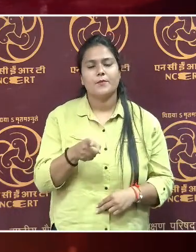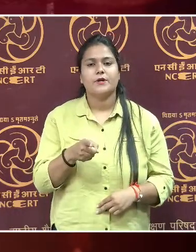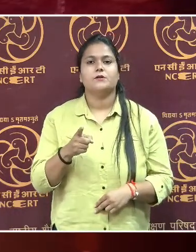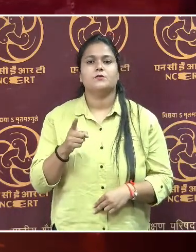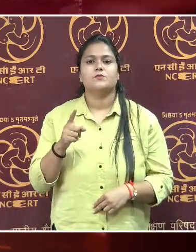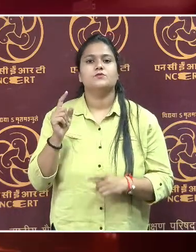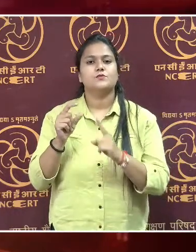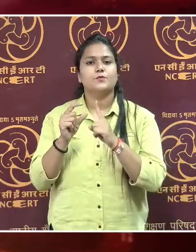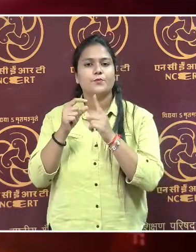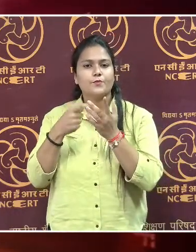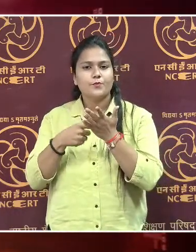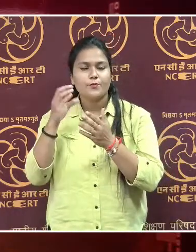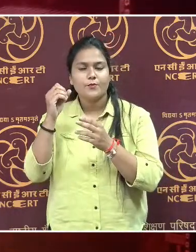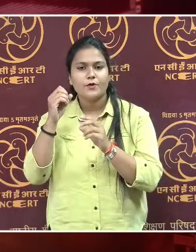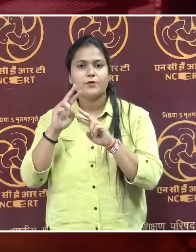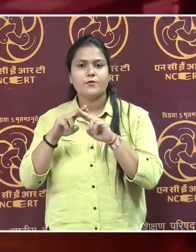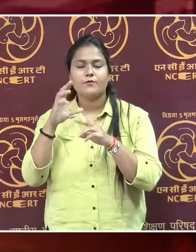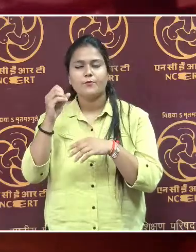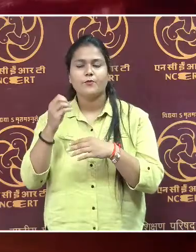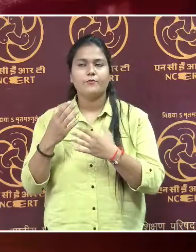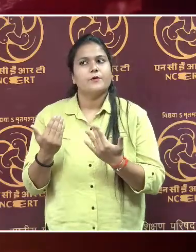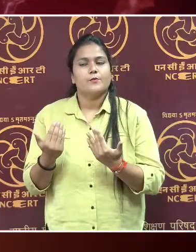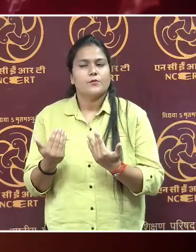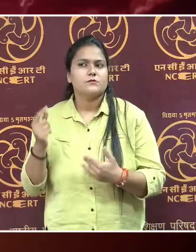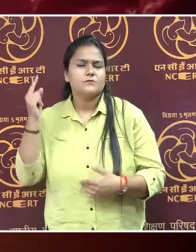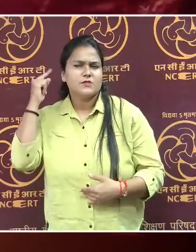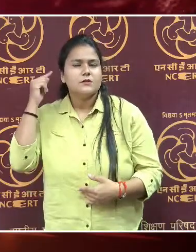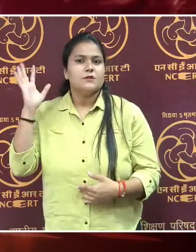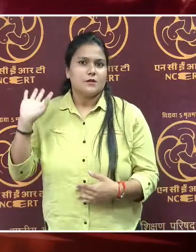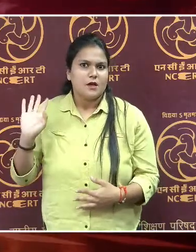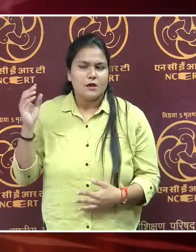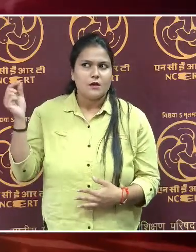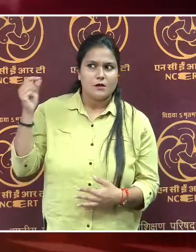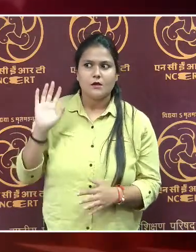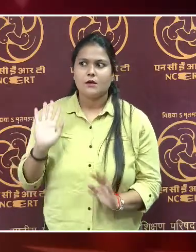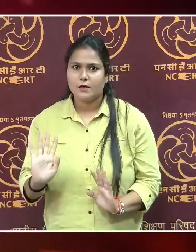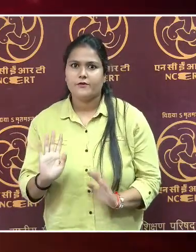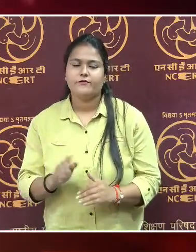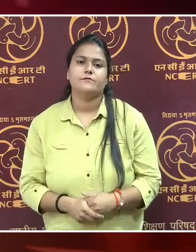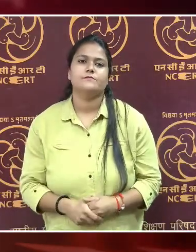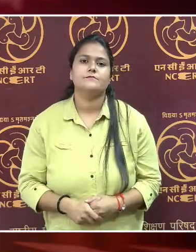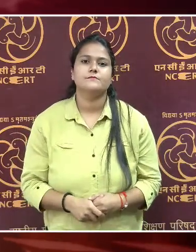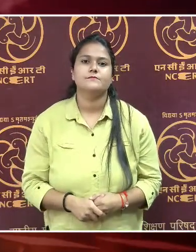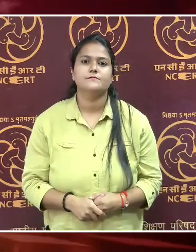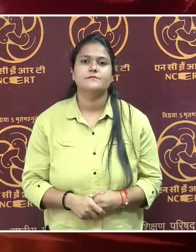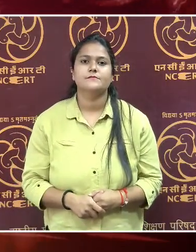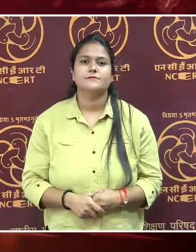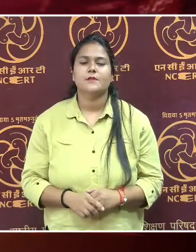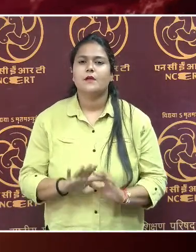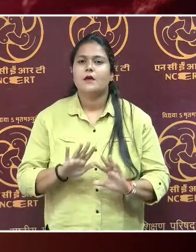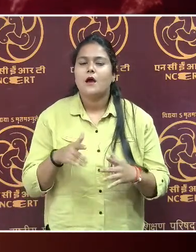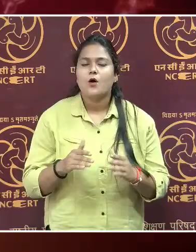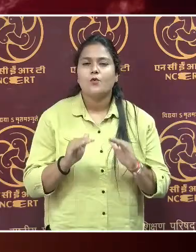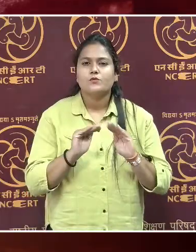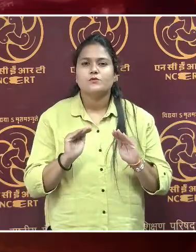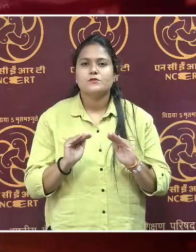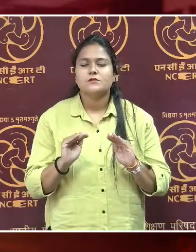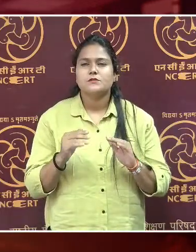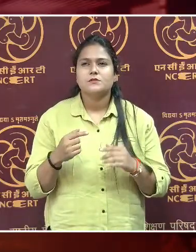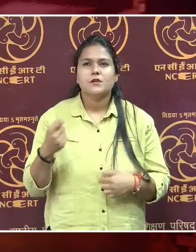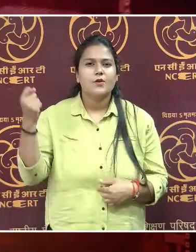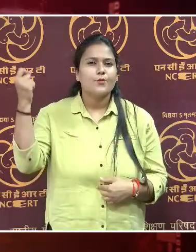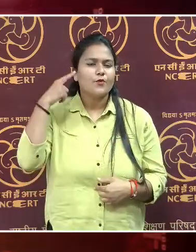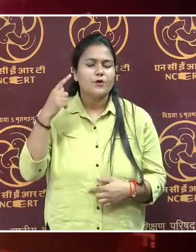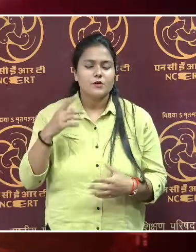profound hearing loss. So again, this will help us to understand how this child will be able to perceive the sound